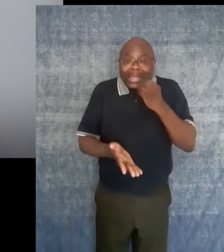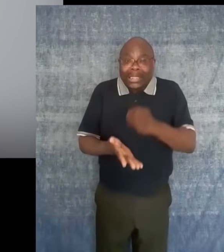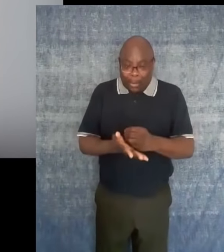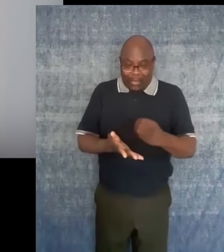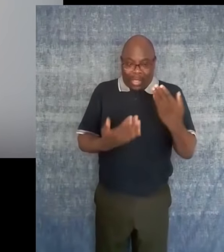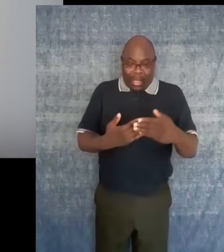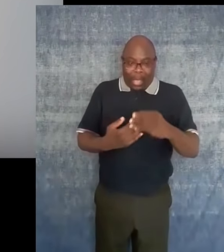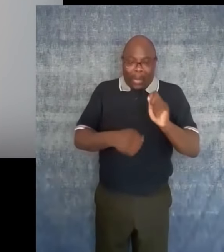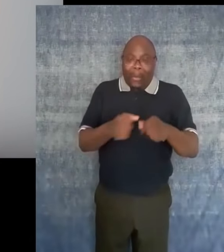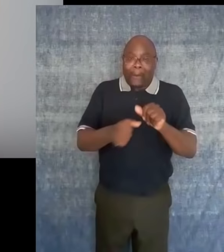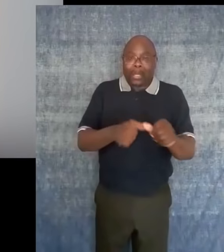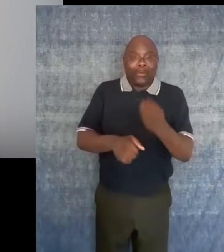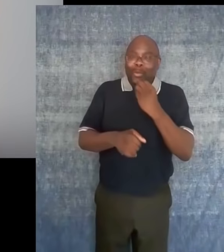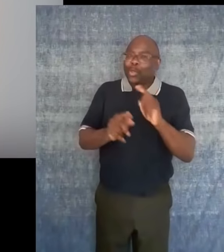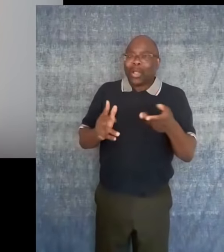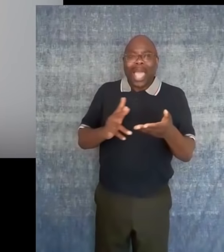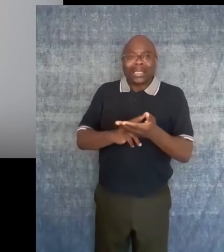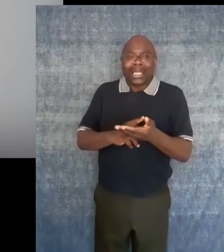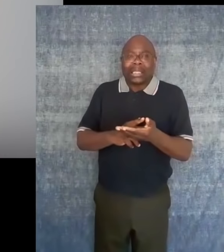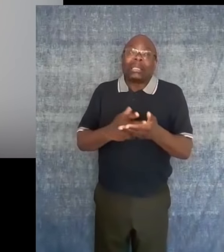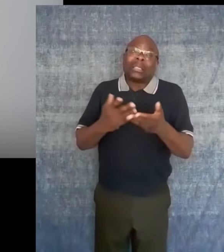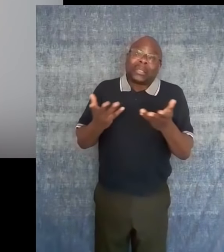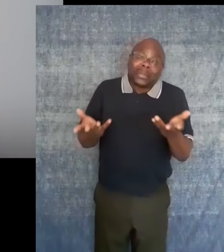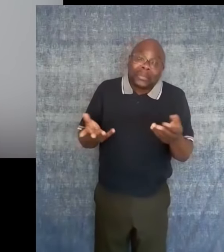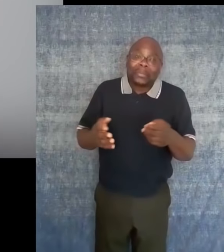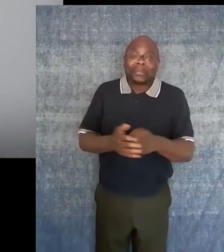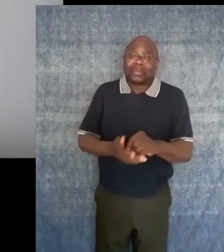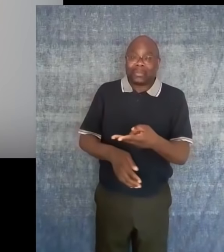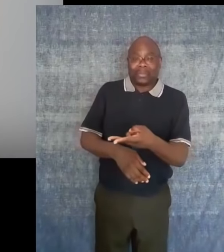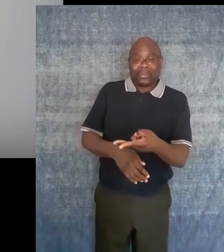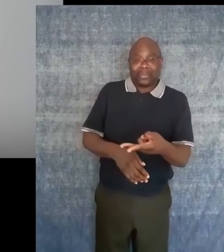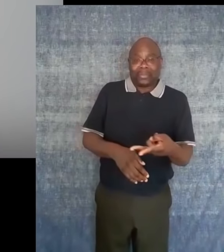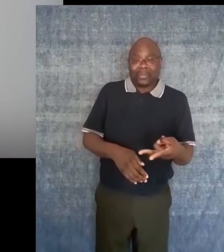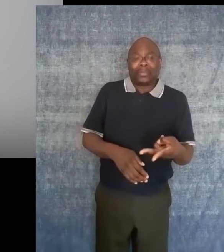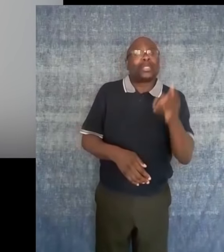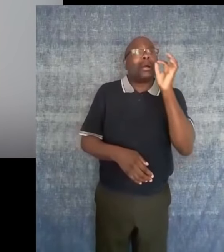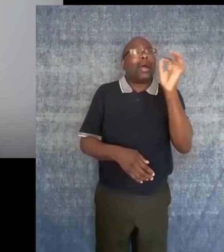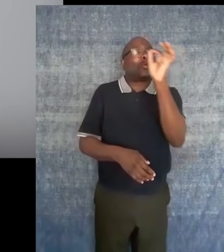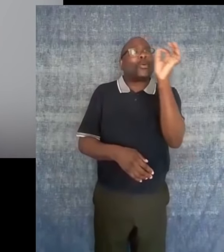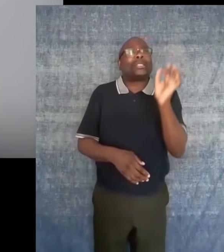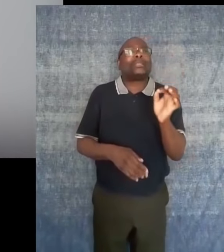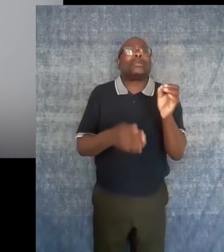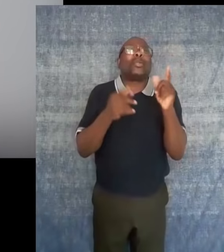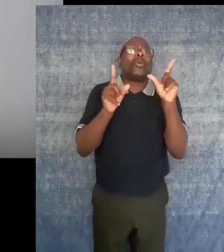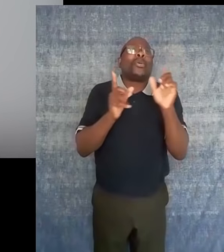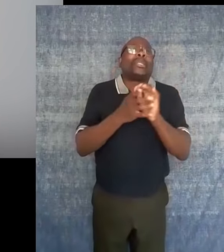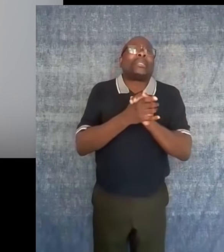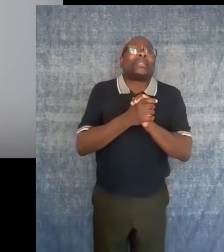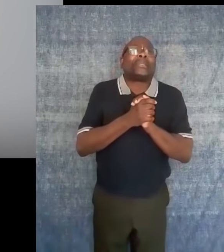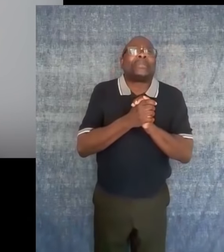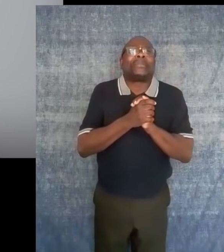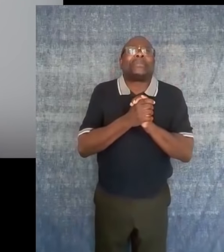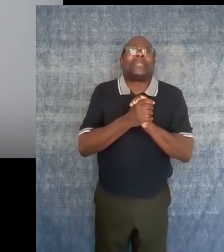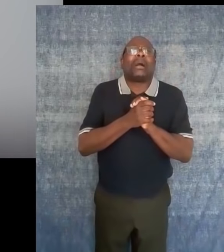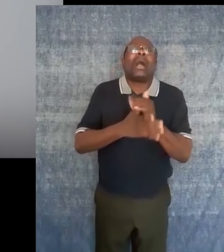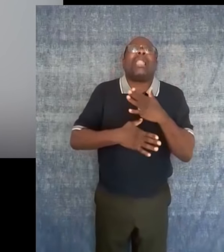turn. And as I, that night, lay and just asked that question, I says, "Lord,